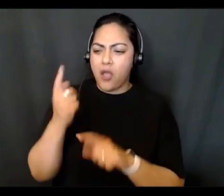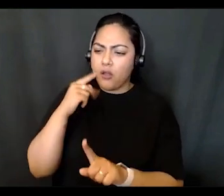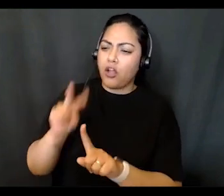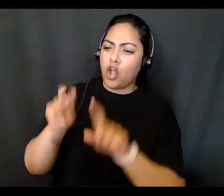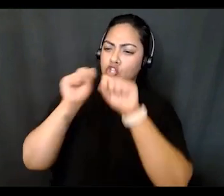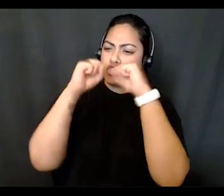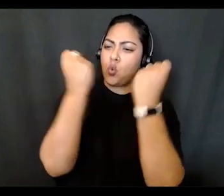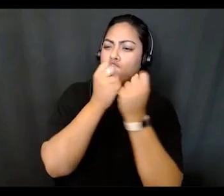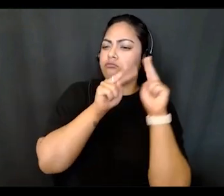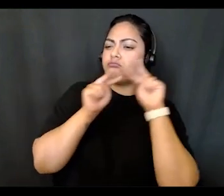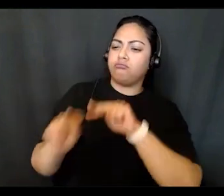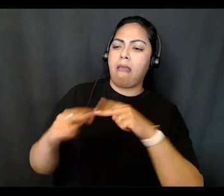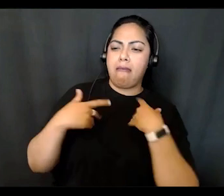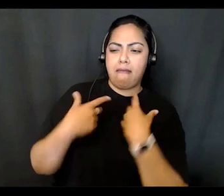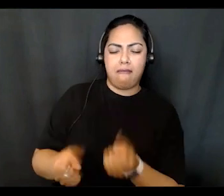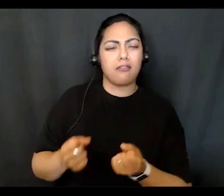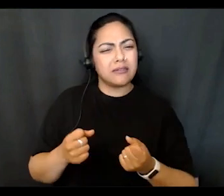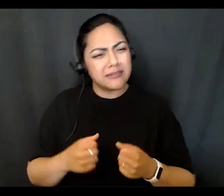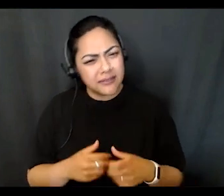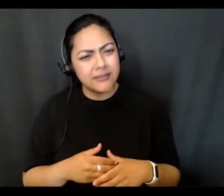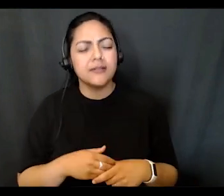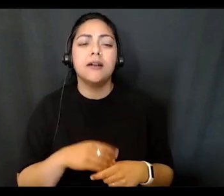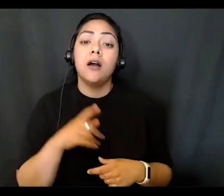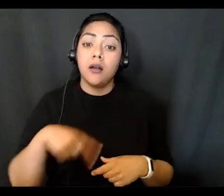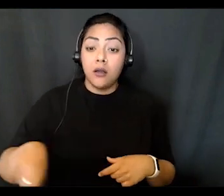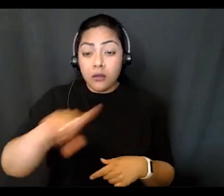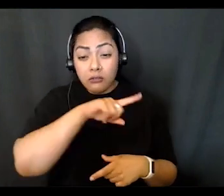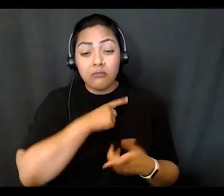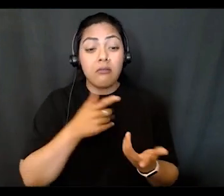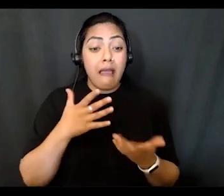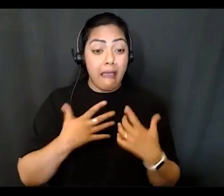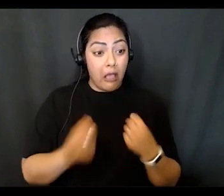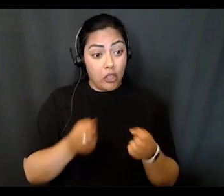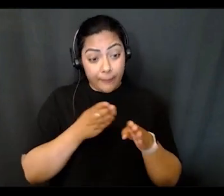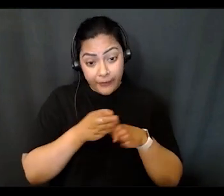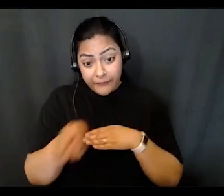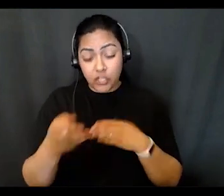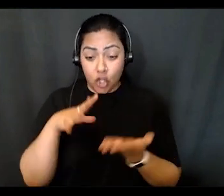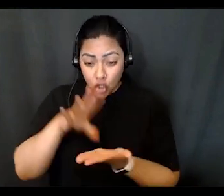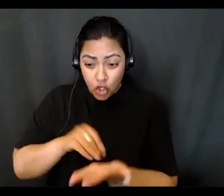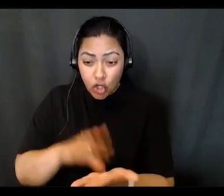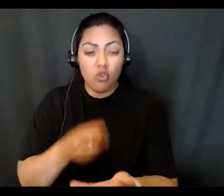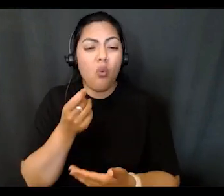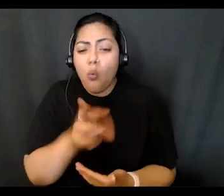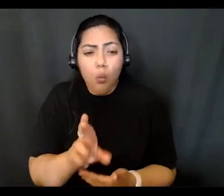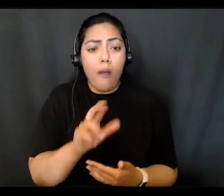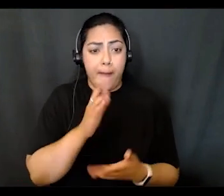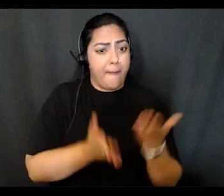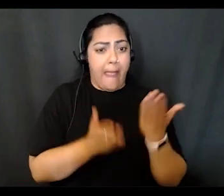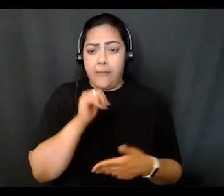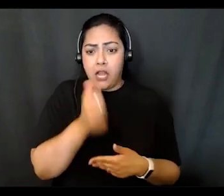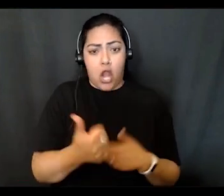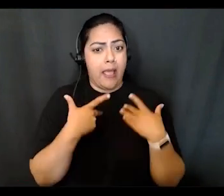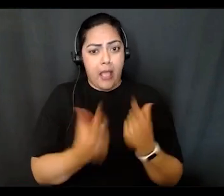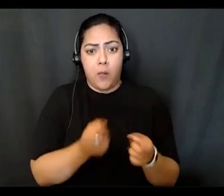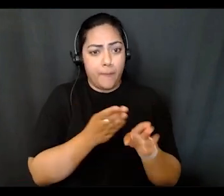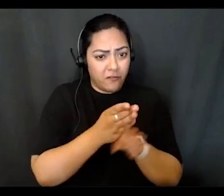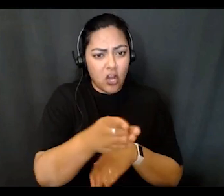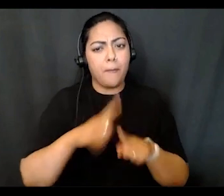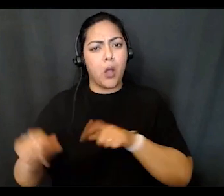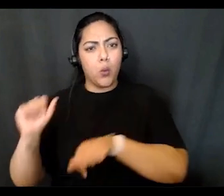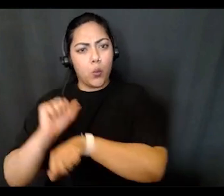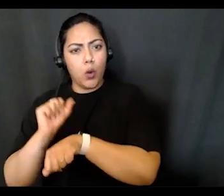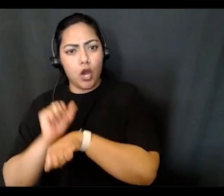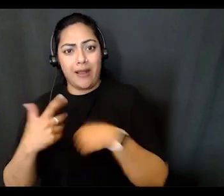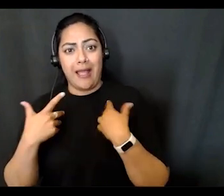we think about what we learned, what you learned as a health professional, or someone who may not be a health professional, but working in the healthcare space, we